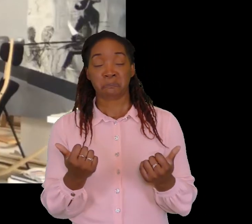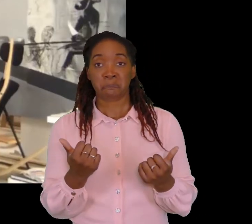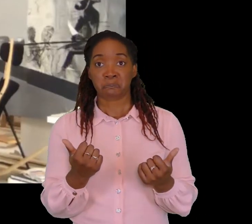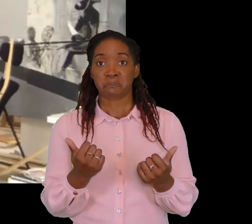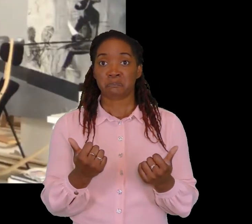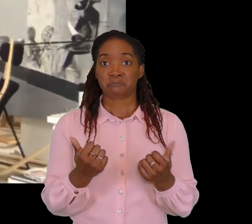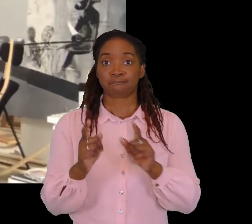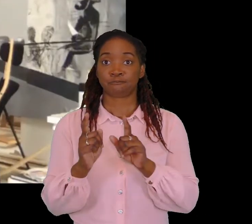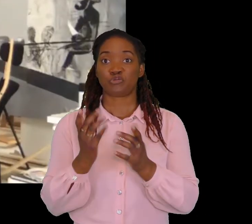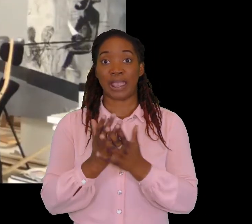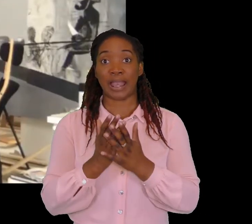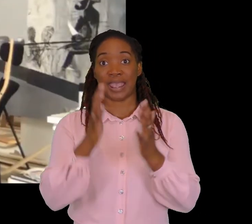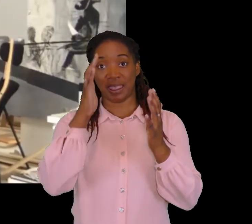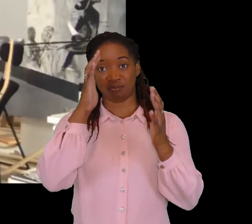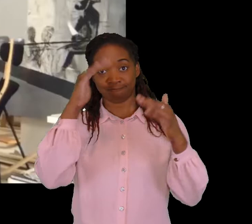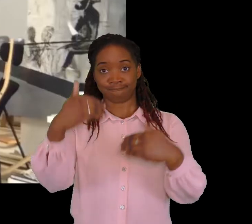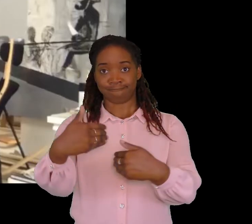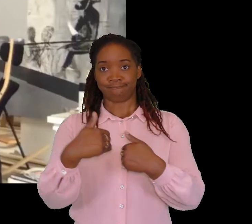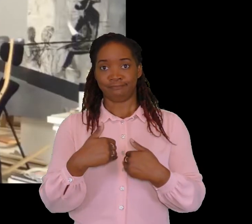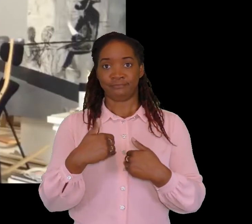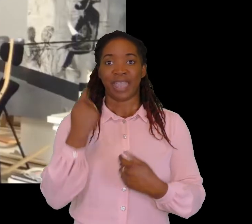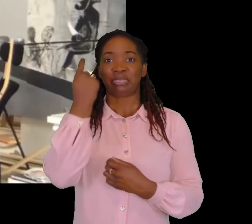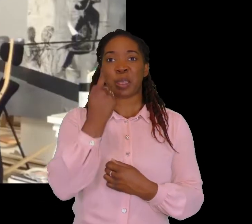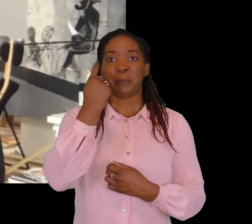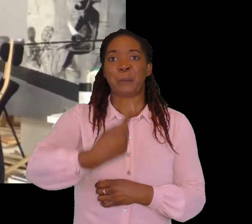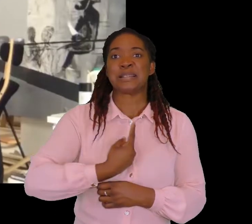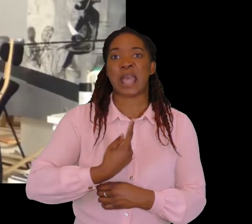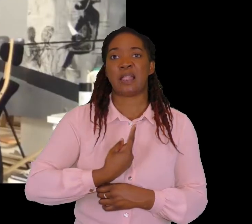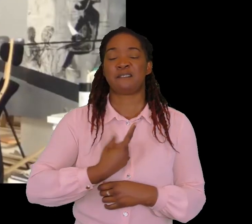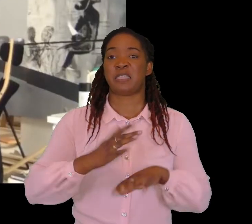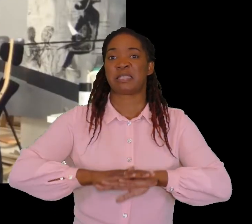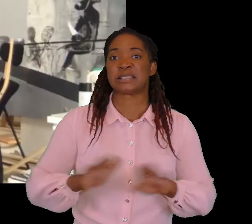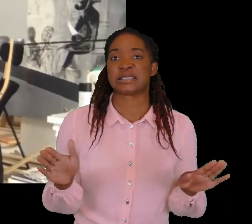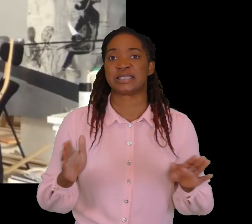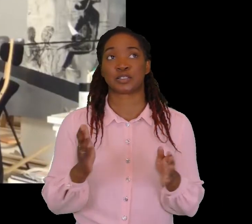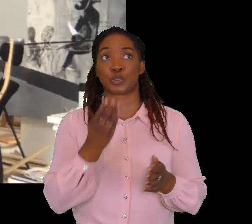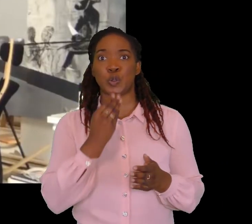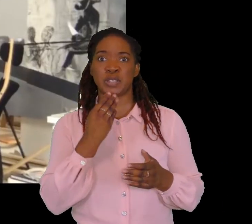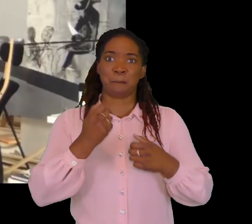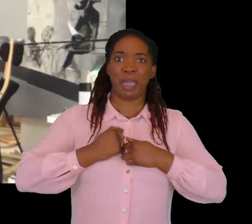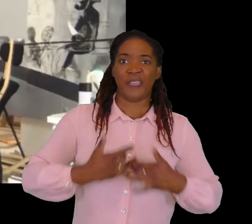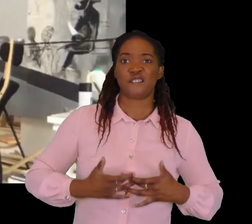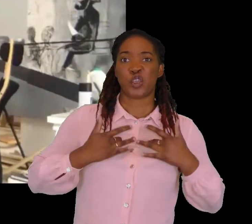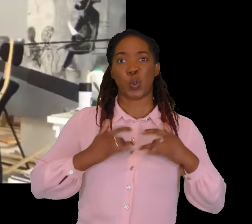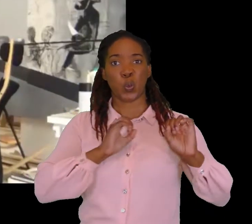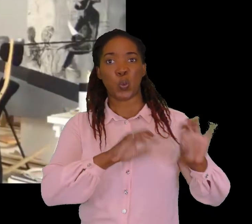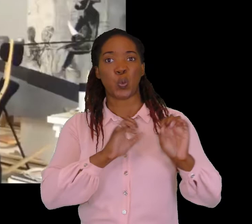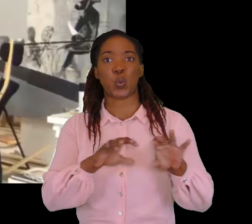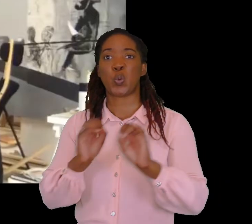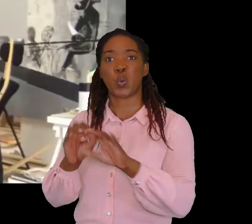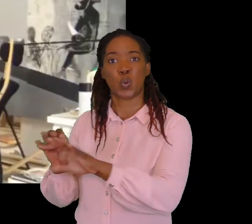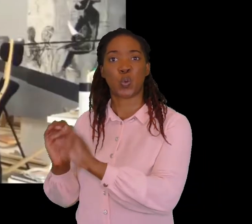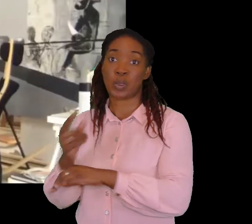so quite self-centered to an extent in terms of sort of propagating their own views as the sort